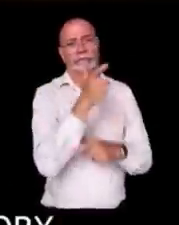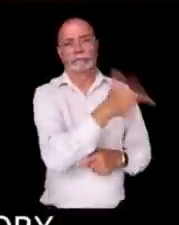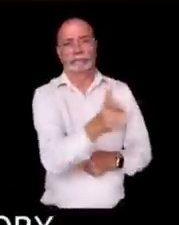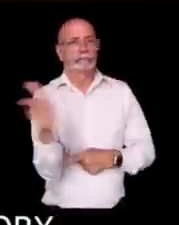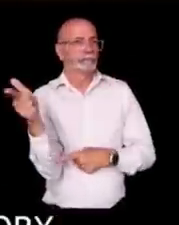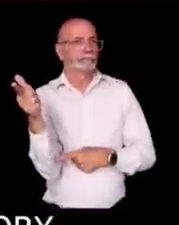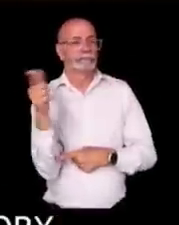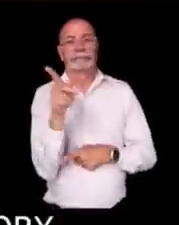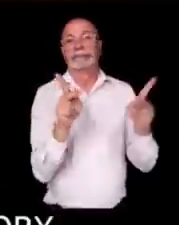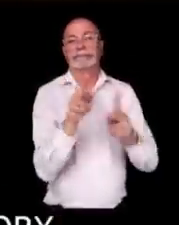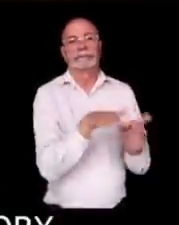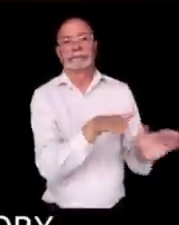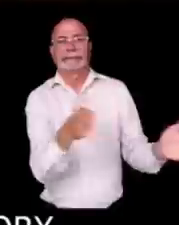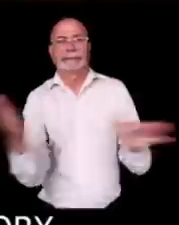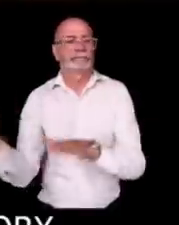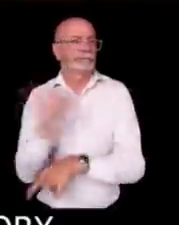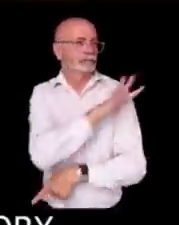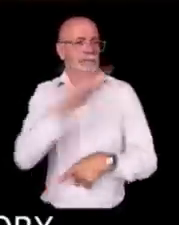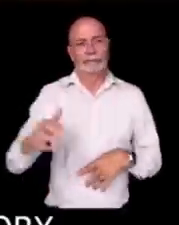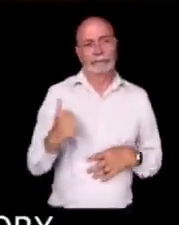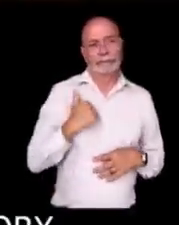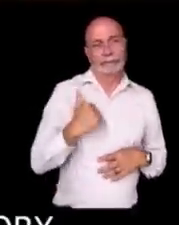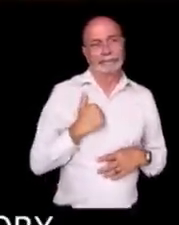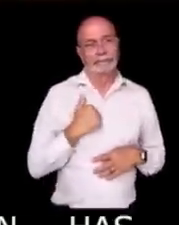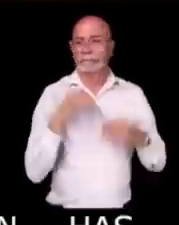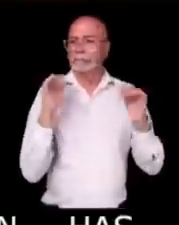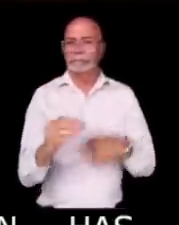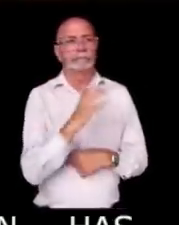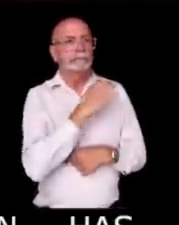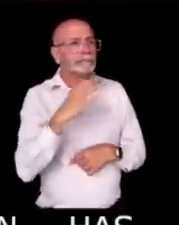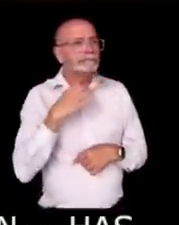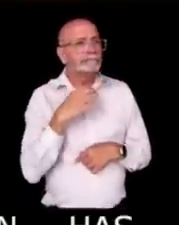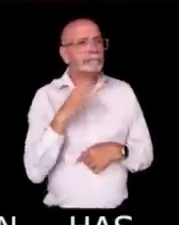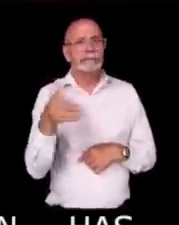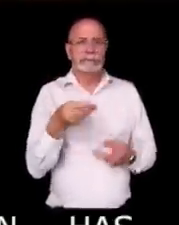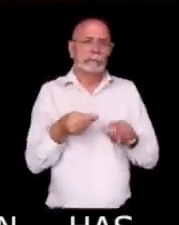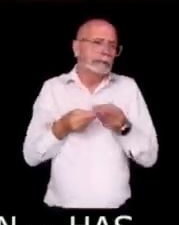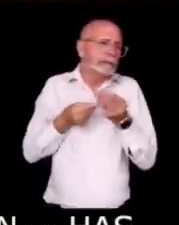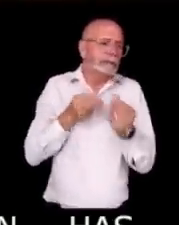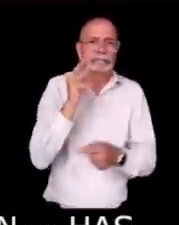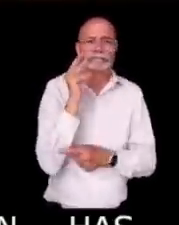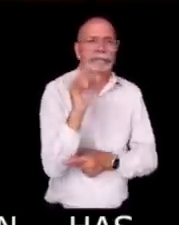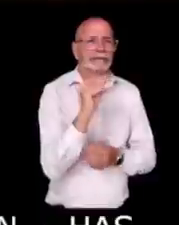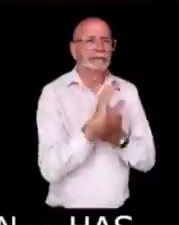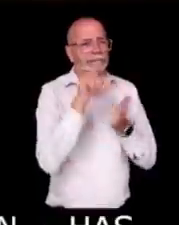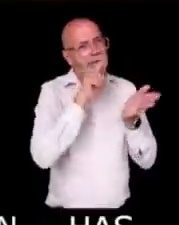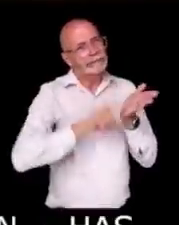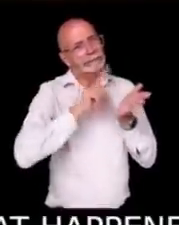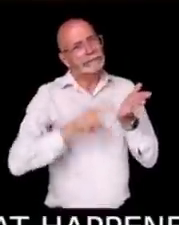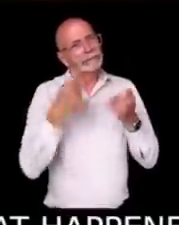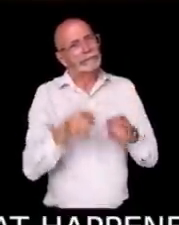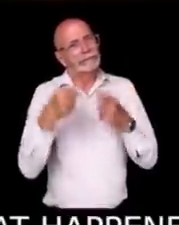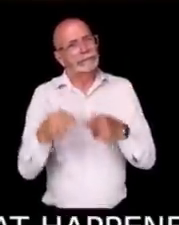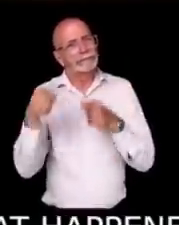has spent millions upon millions of dollars to find out what happened in this circumstance, what in this report, what